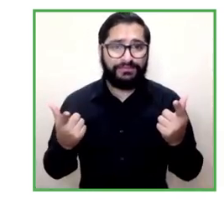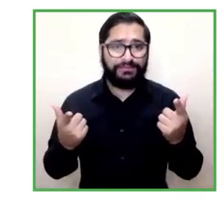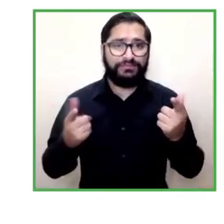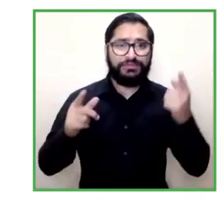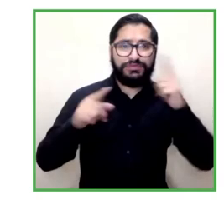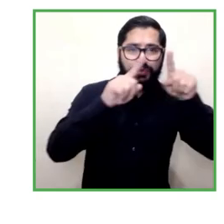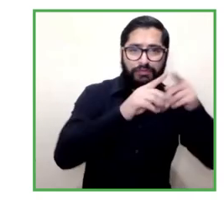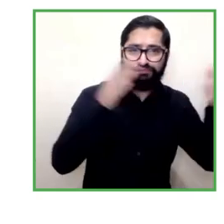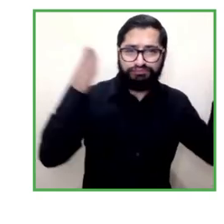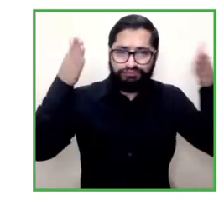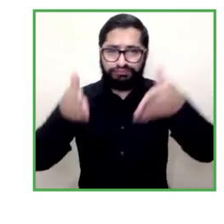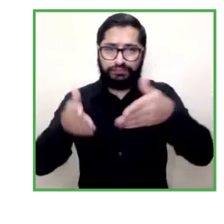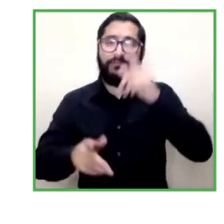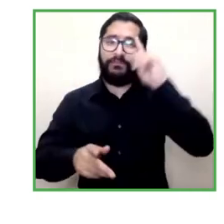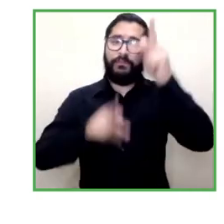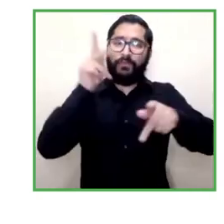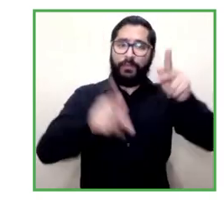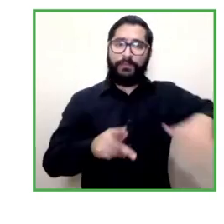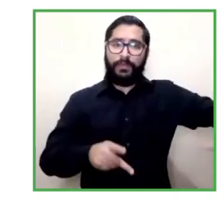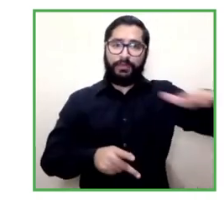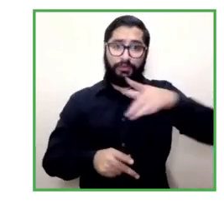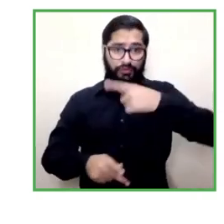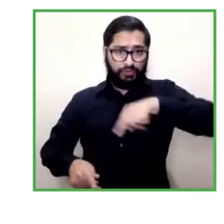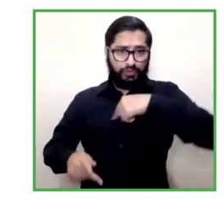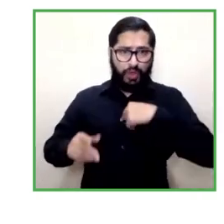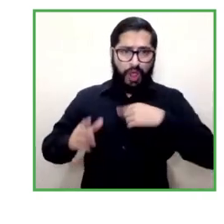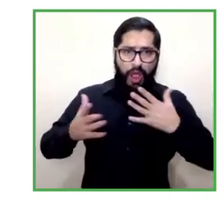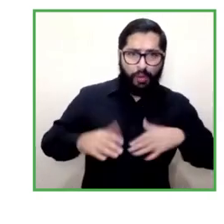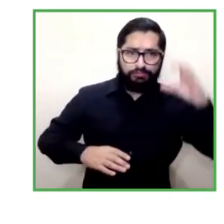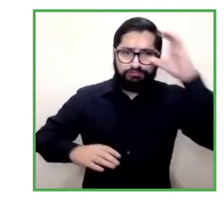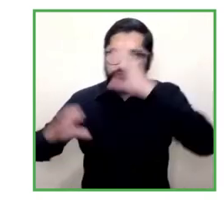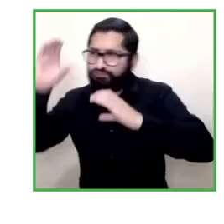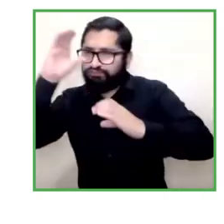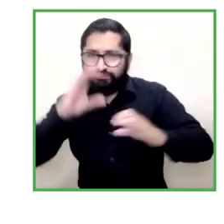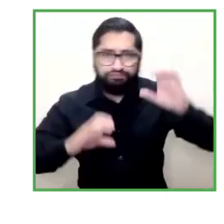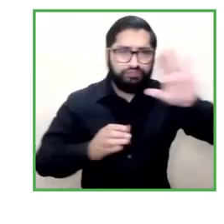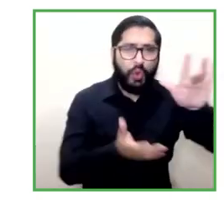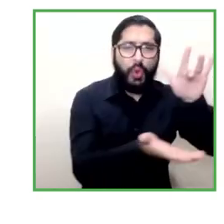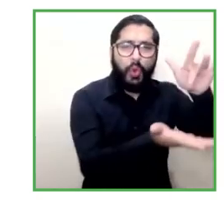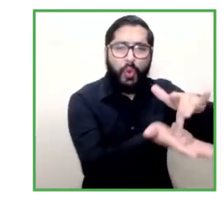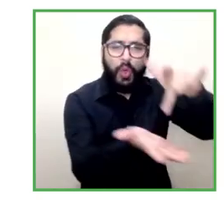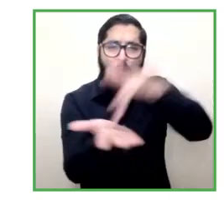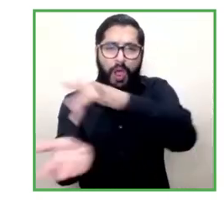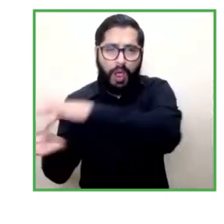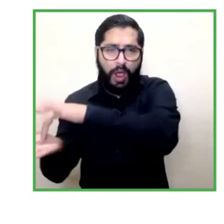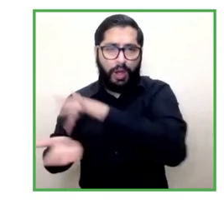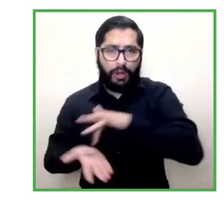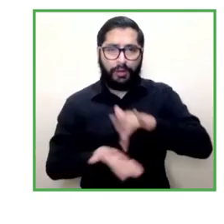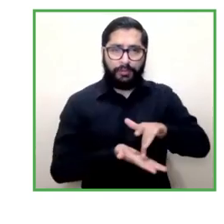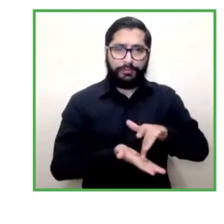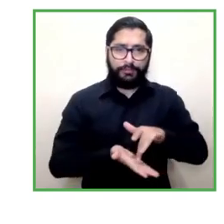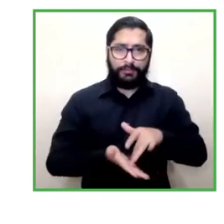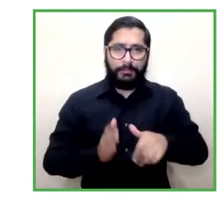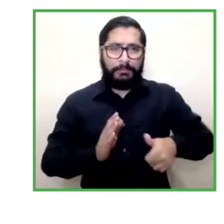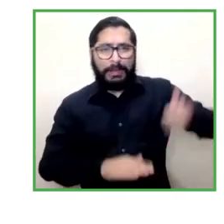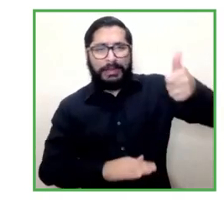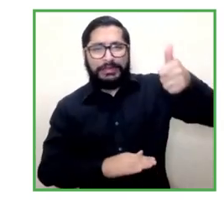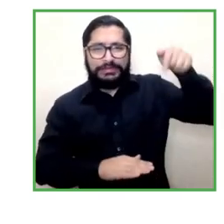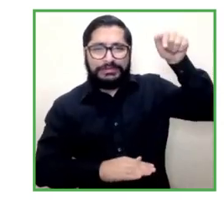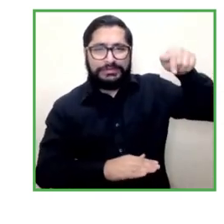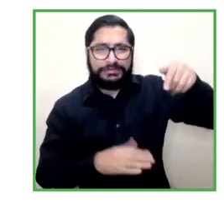to provide additional services on top of that. So we are providing indoor navigation for the visually disabled, but also we